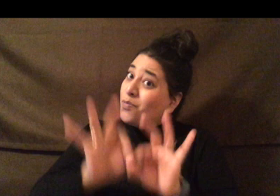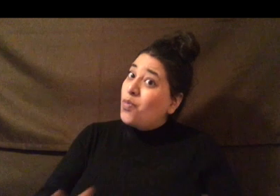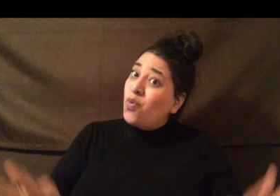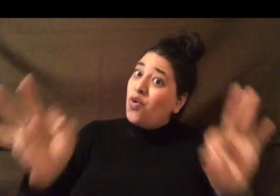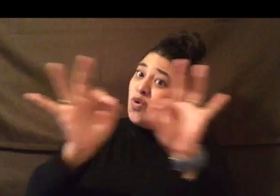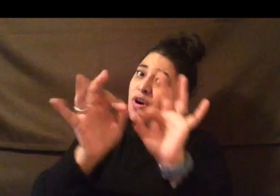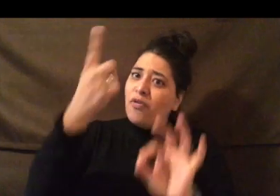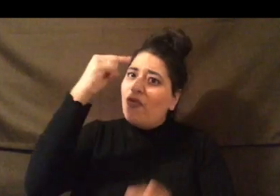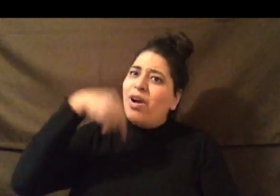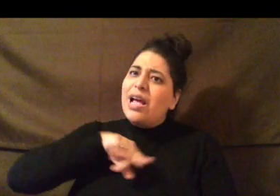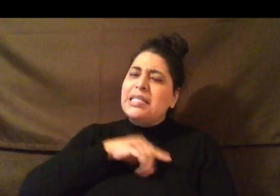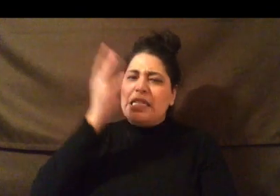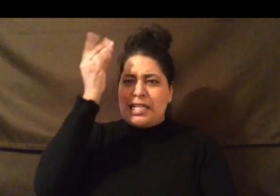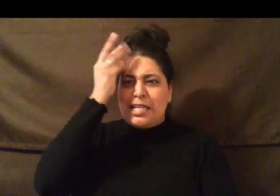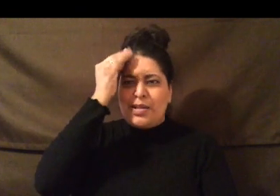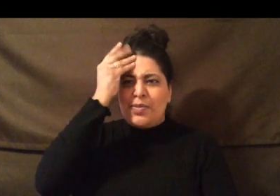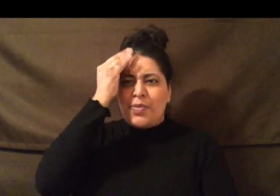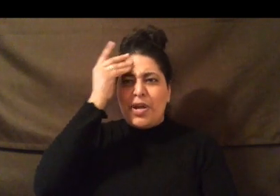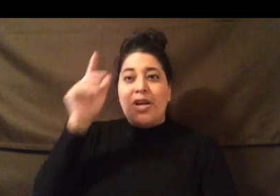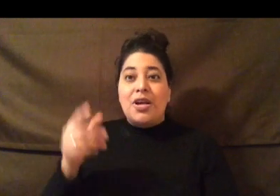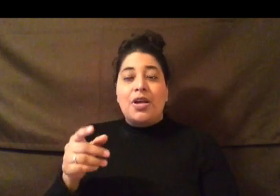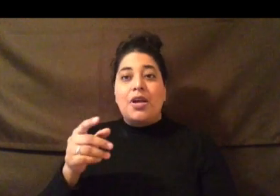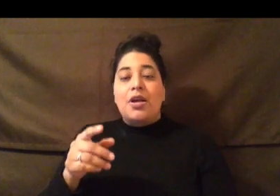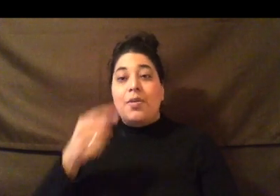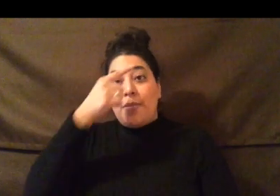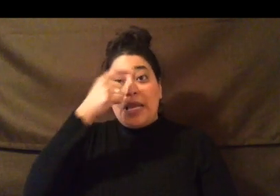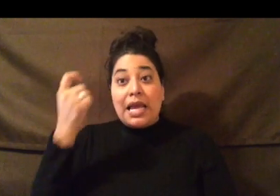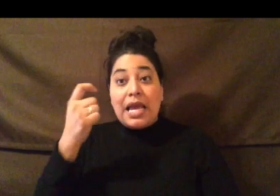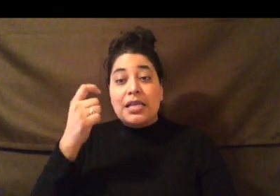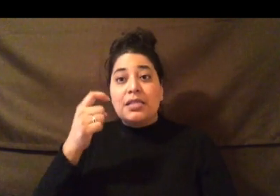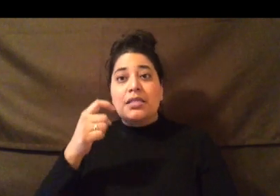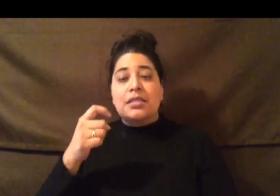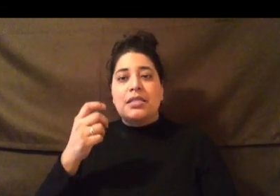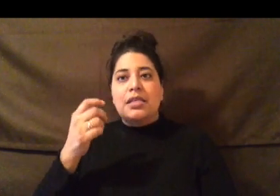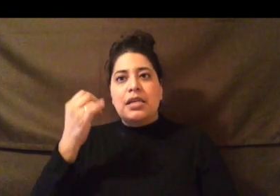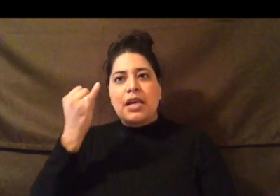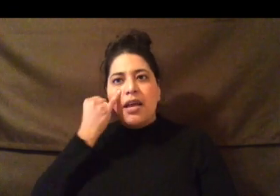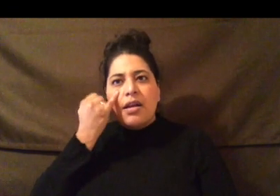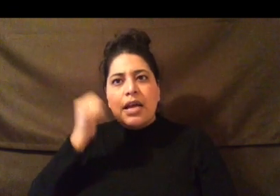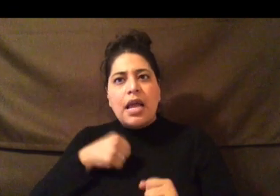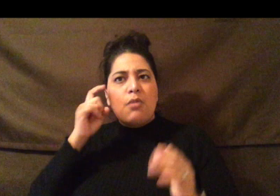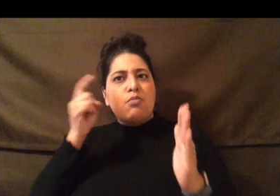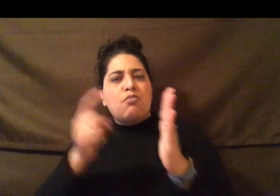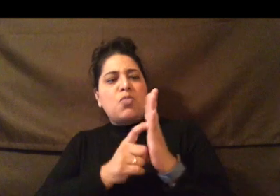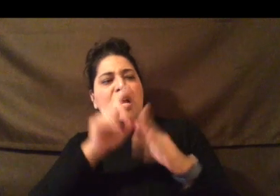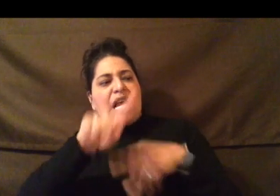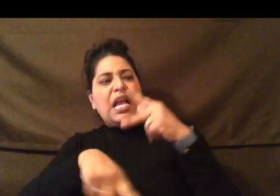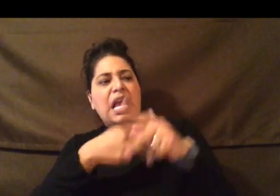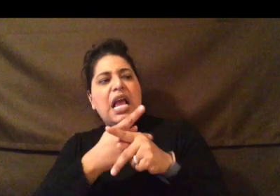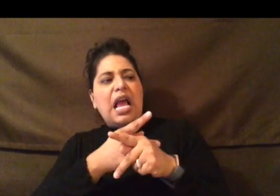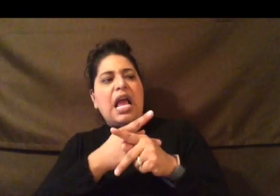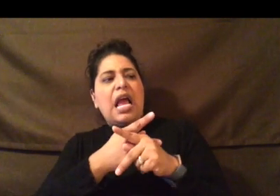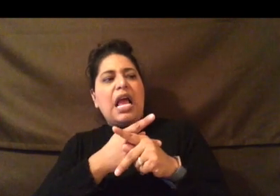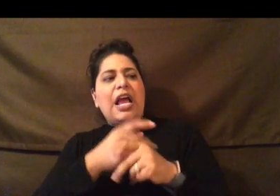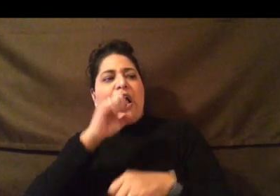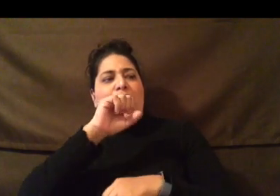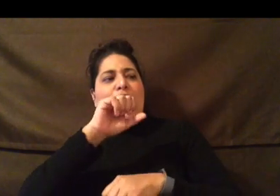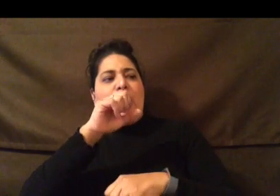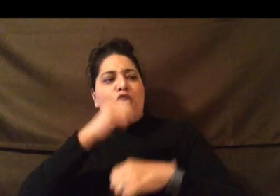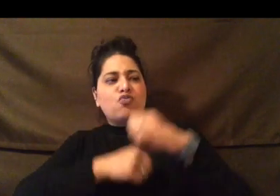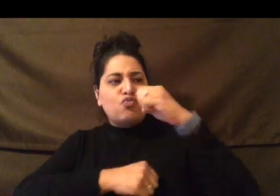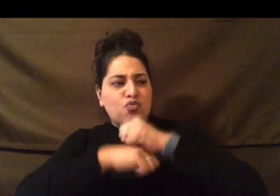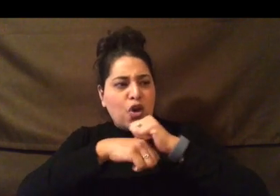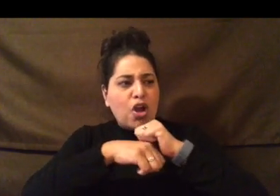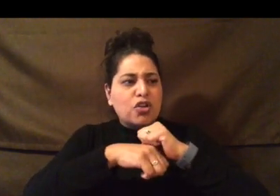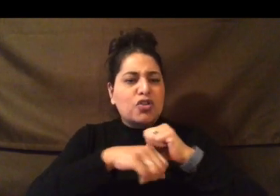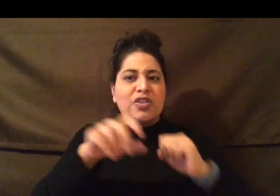This is important for us to think about as readers because if we can recognize what structure a text is using,